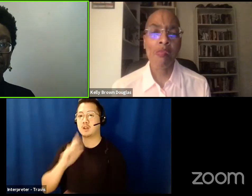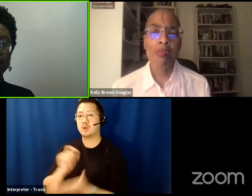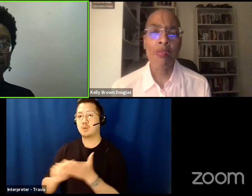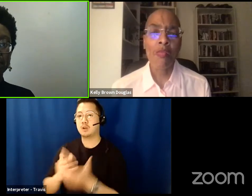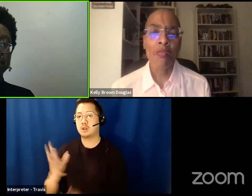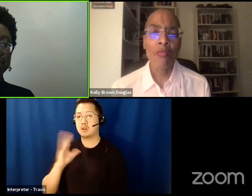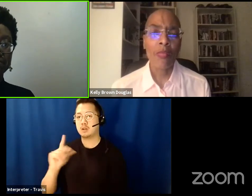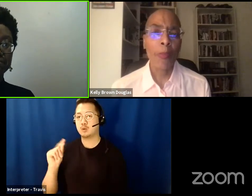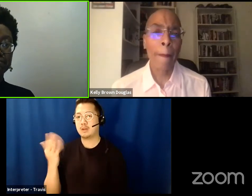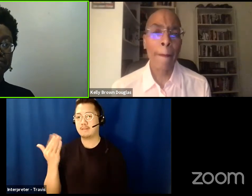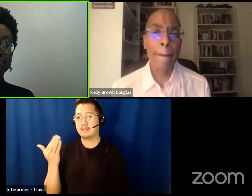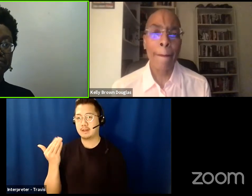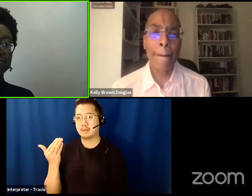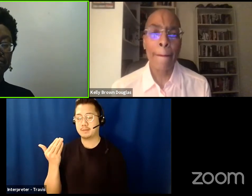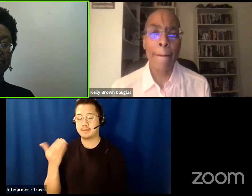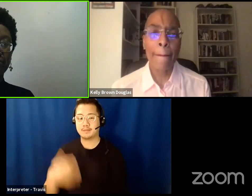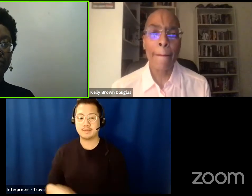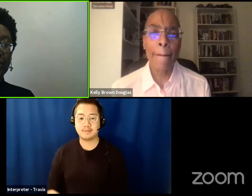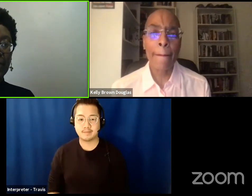2015.